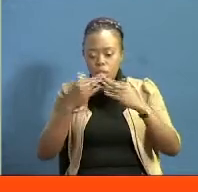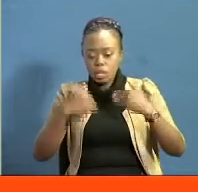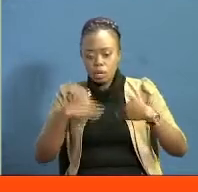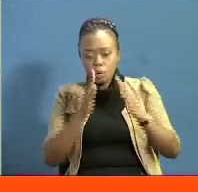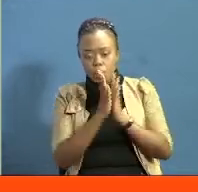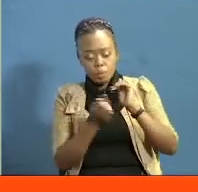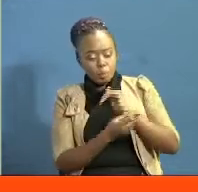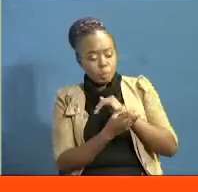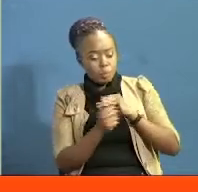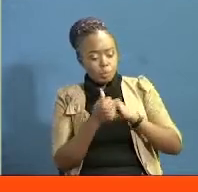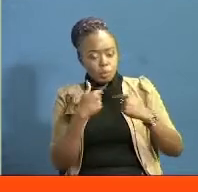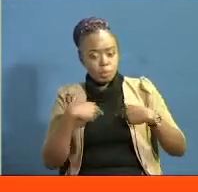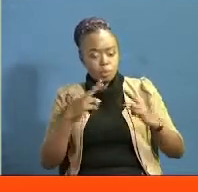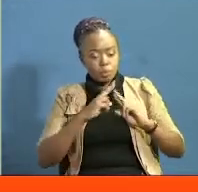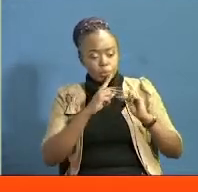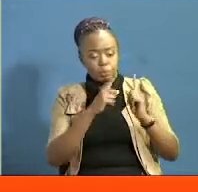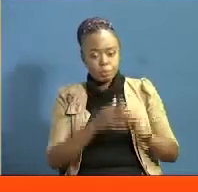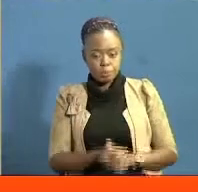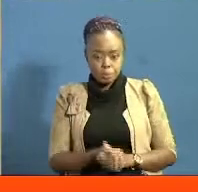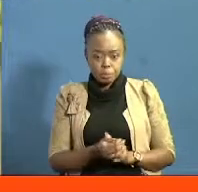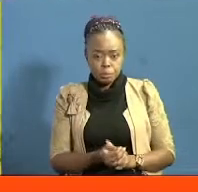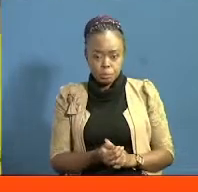with more details on that report.